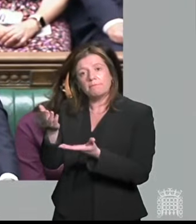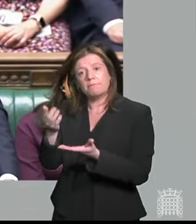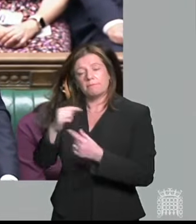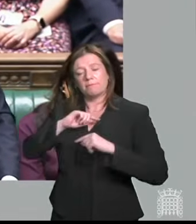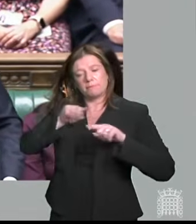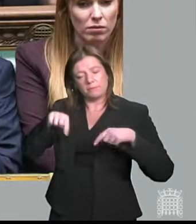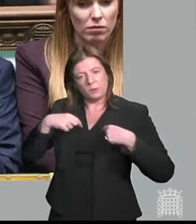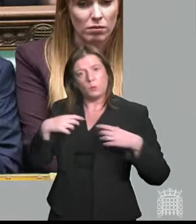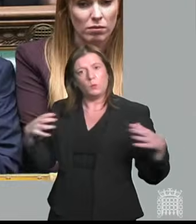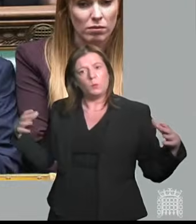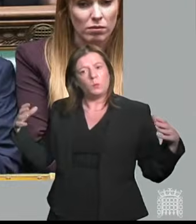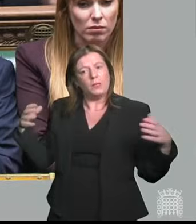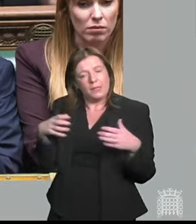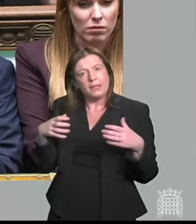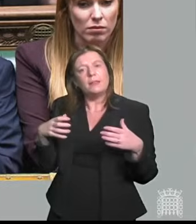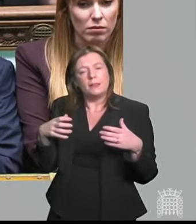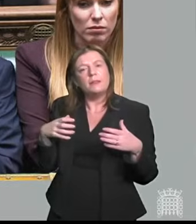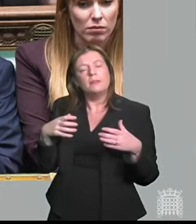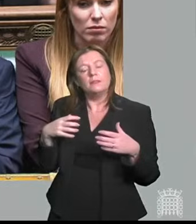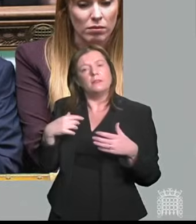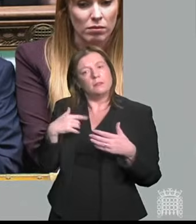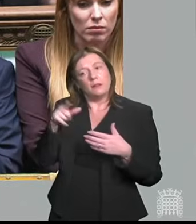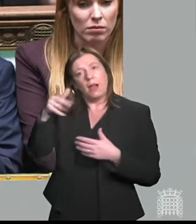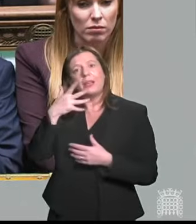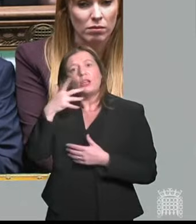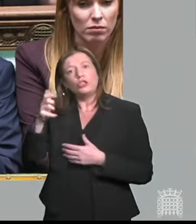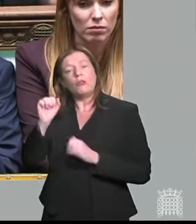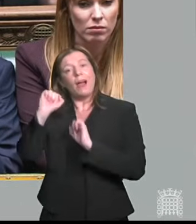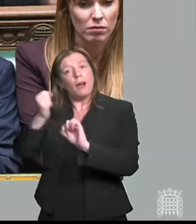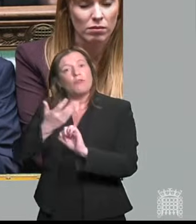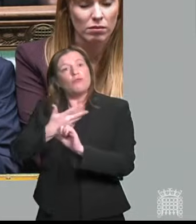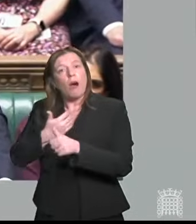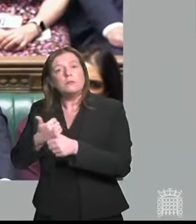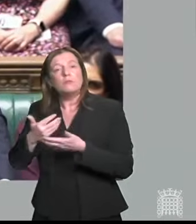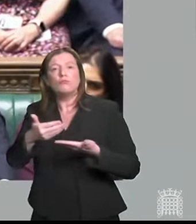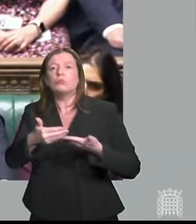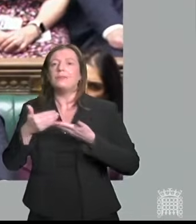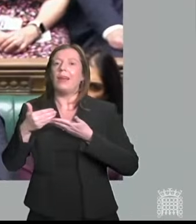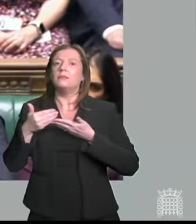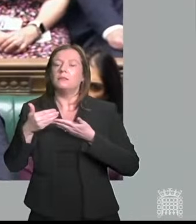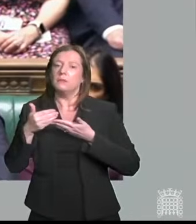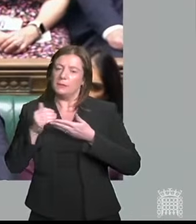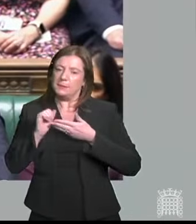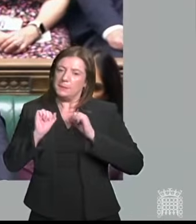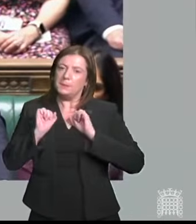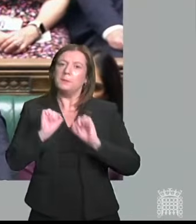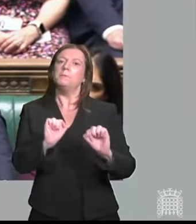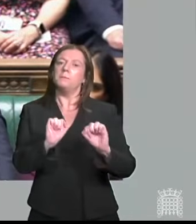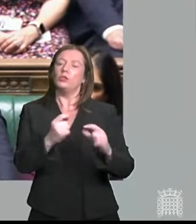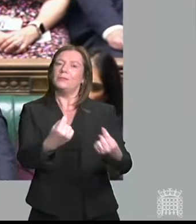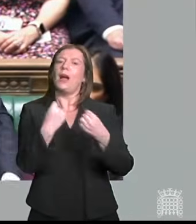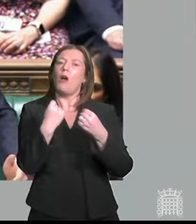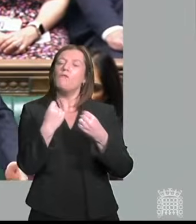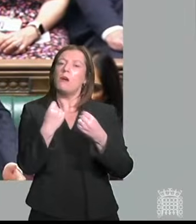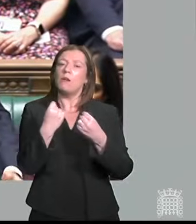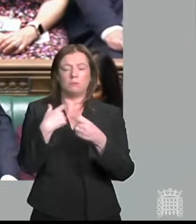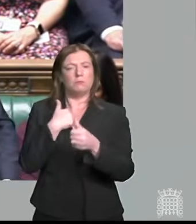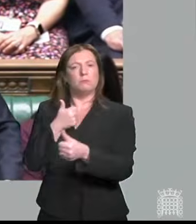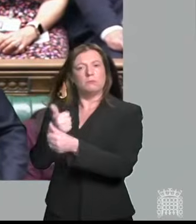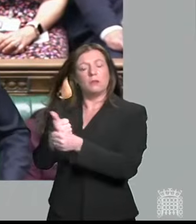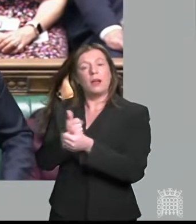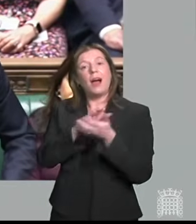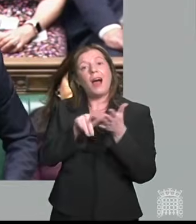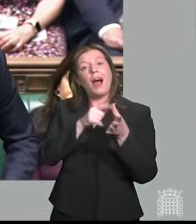stand united in supporting Israel's right to defend itself, to protect its people, and to act against terrorism. Unlike